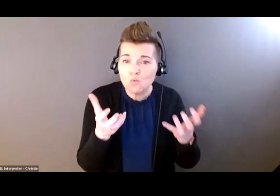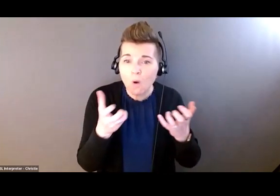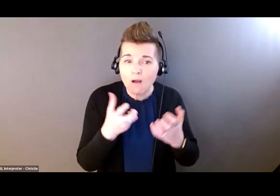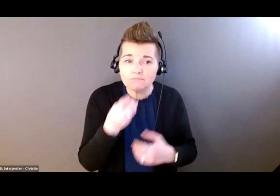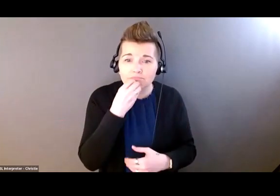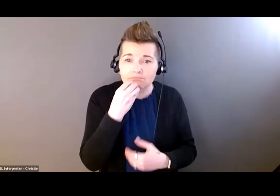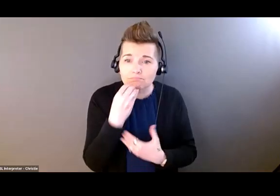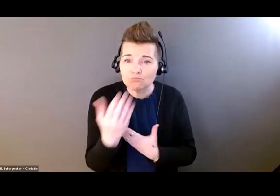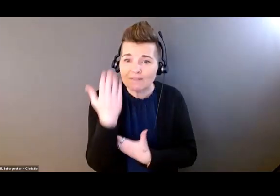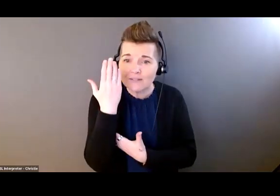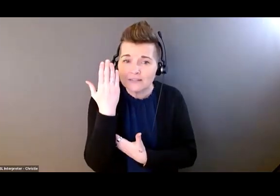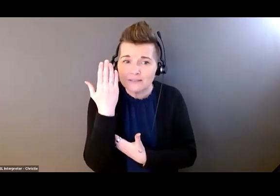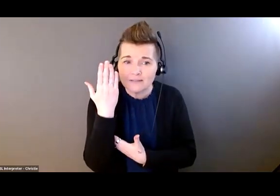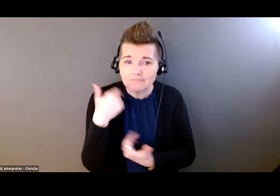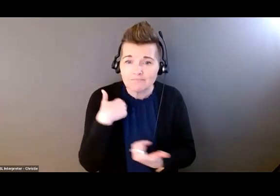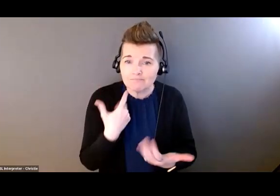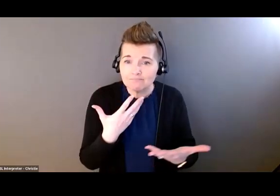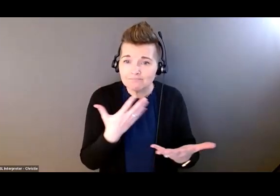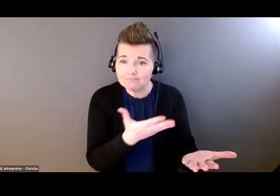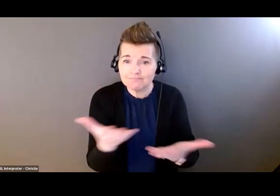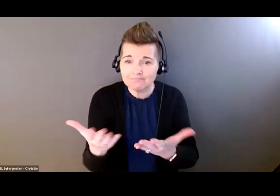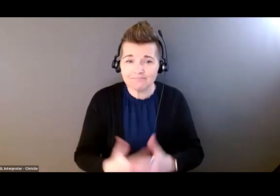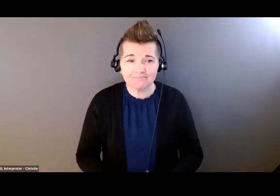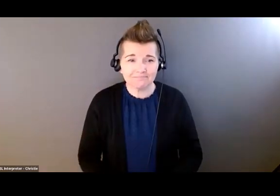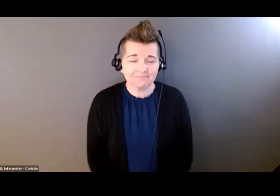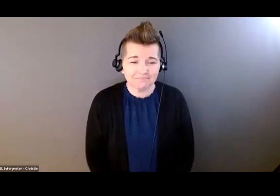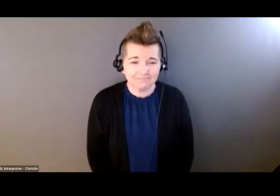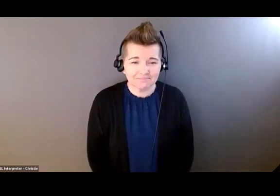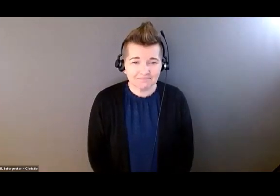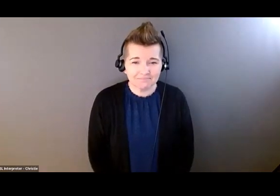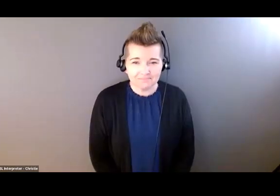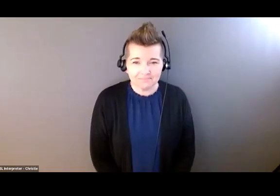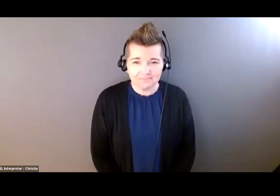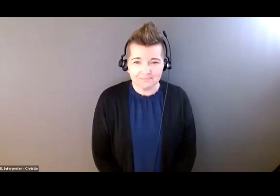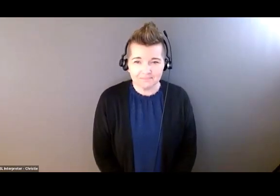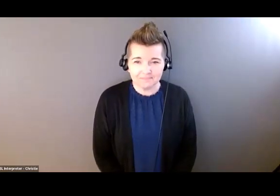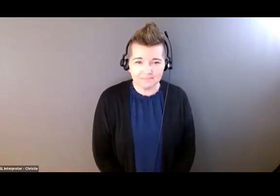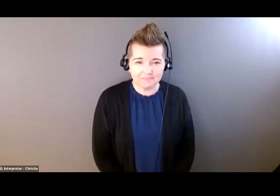We're taking some breakfast orders. What would everybody like?